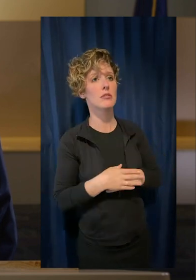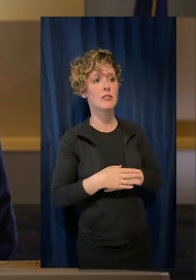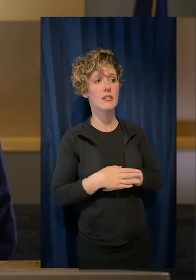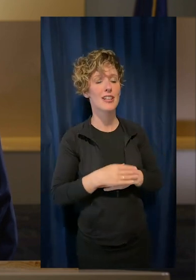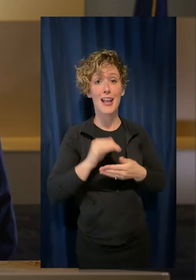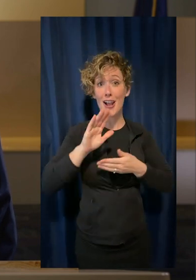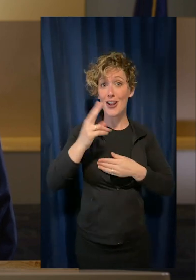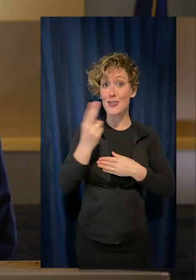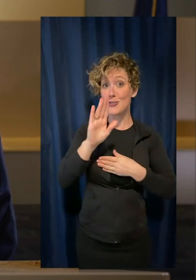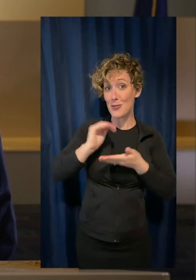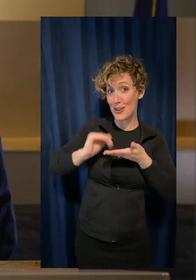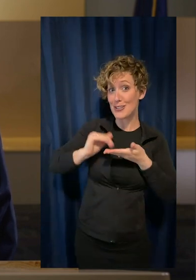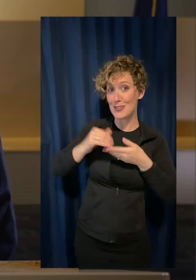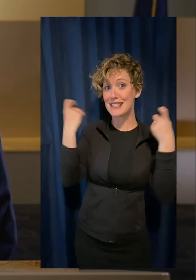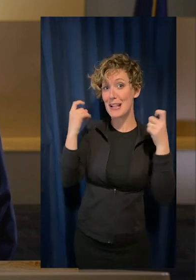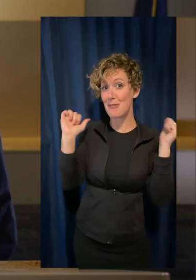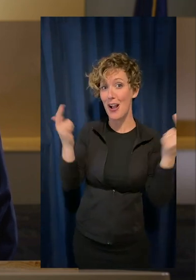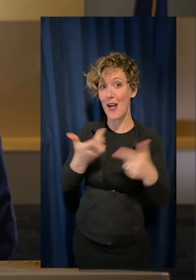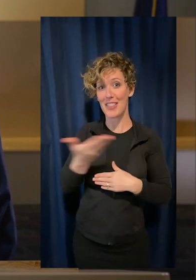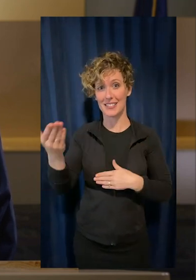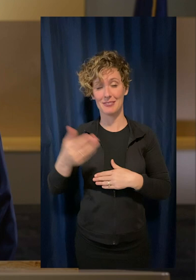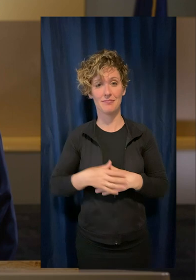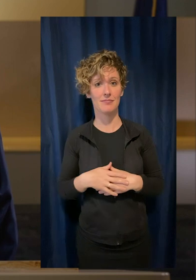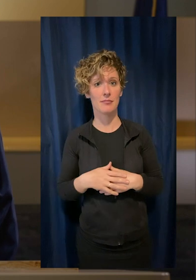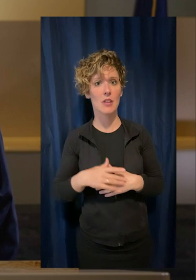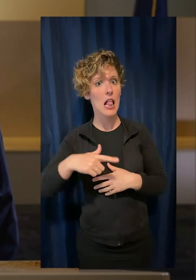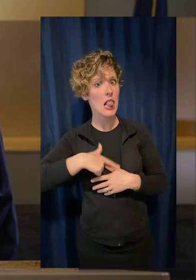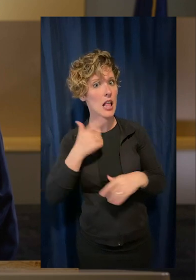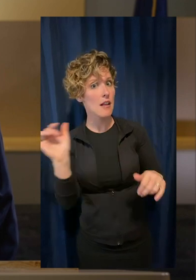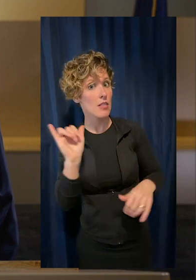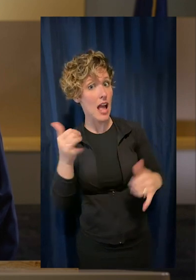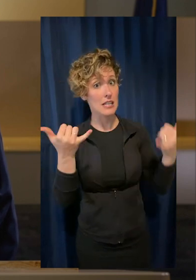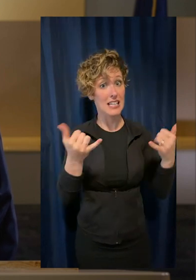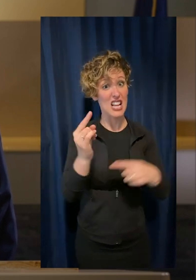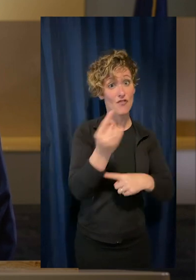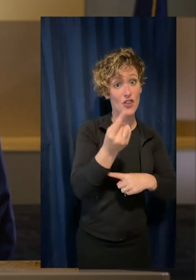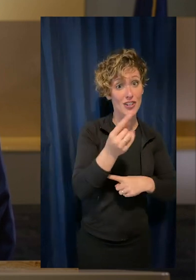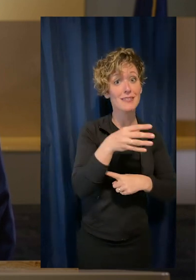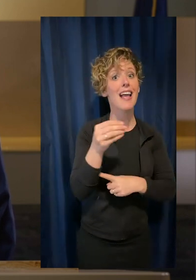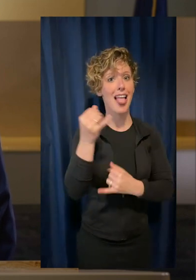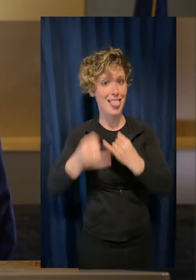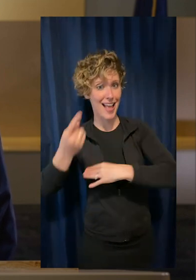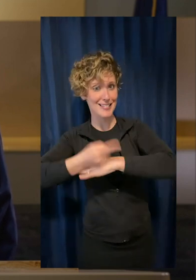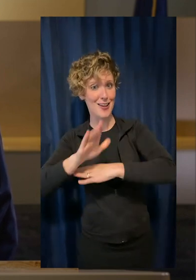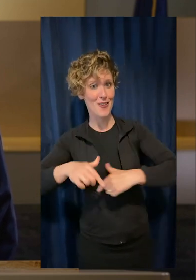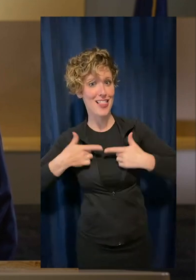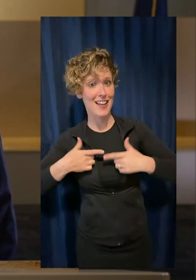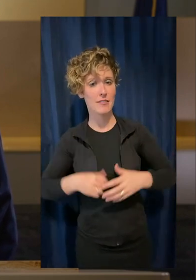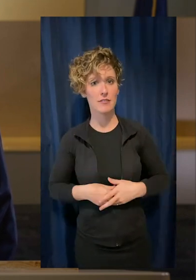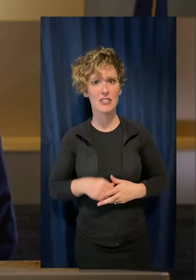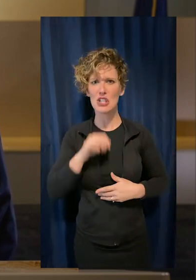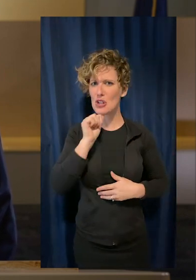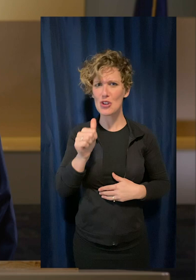celebrate everything you can. Live like today is the first and last day of your life. Don't let what's wrong with you keep you from